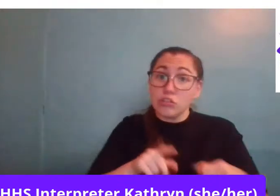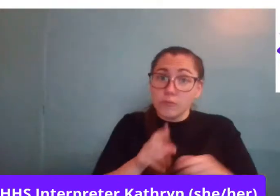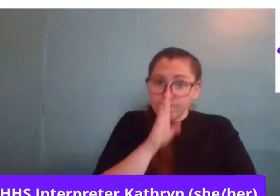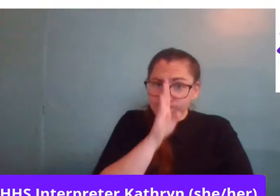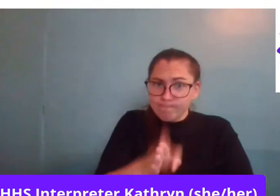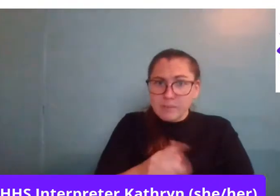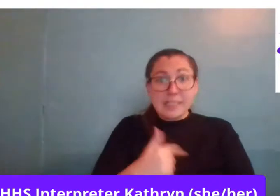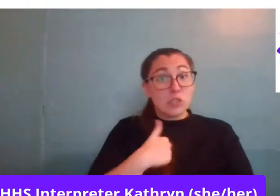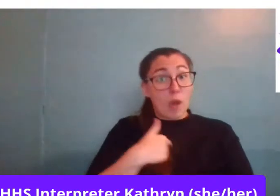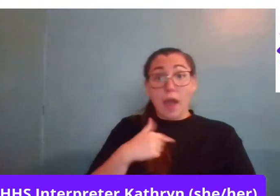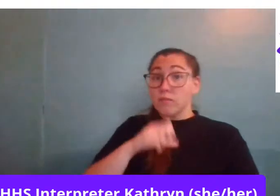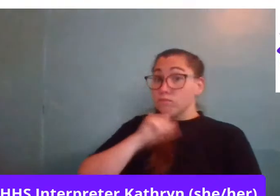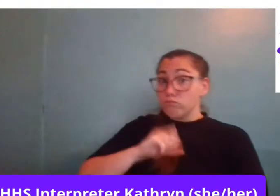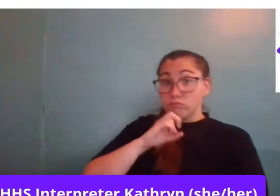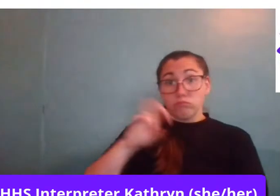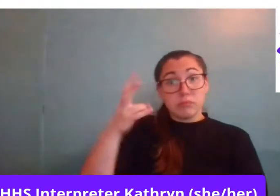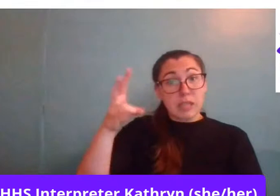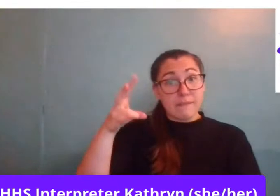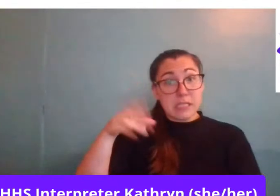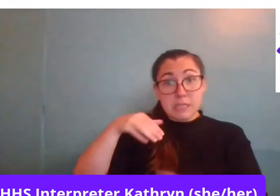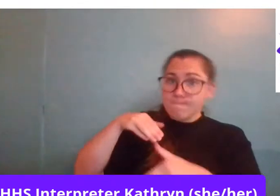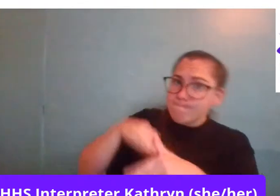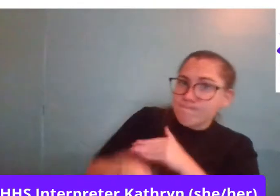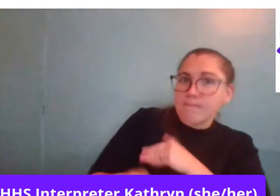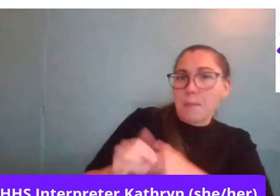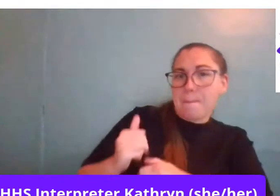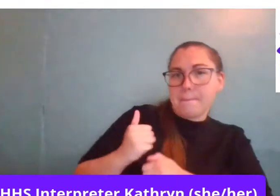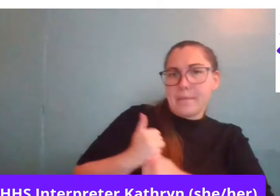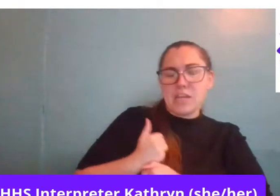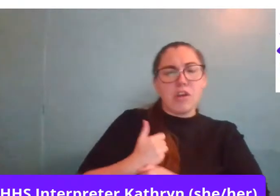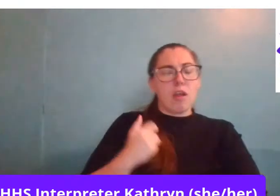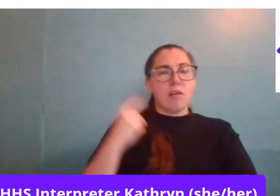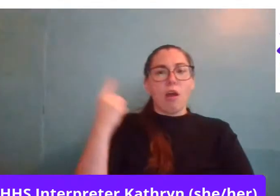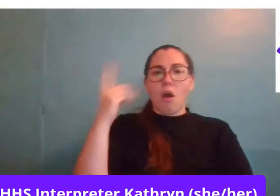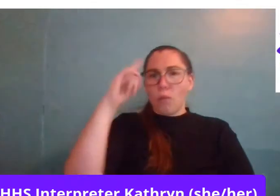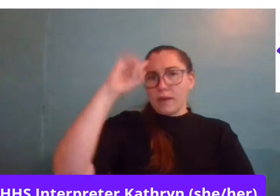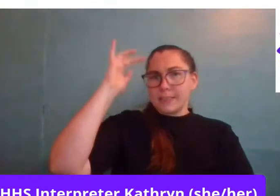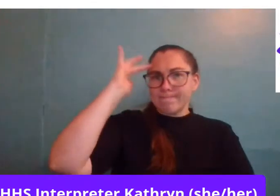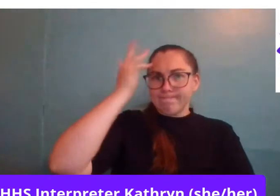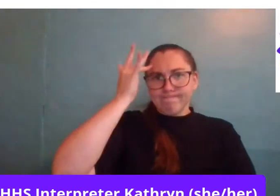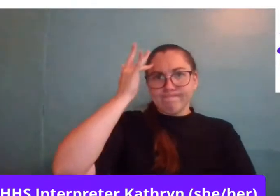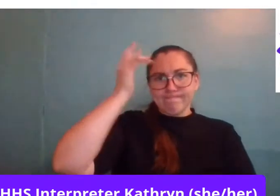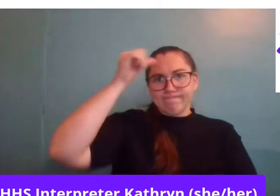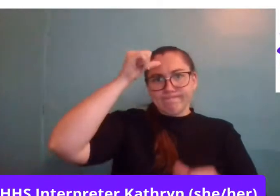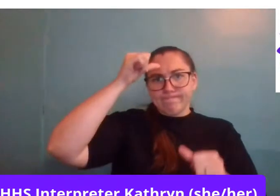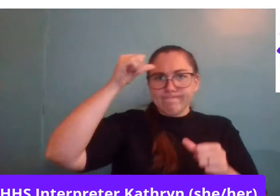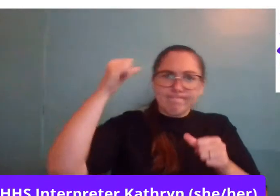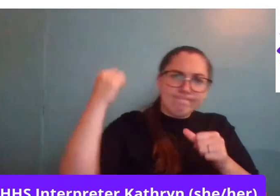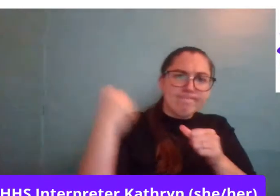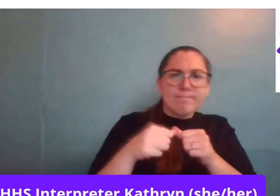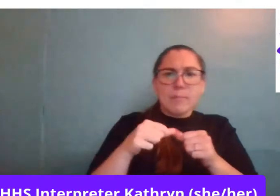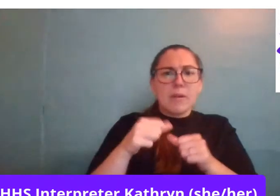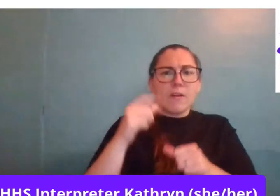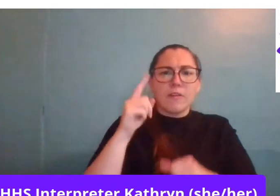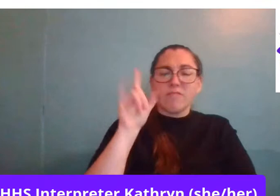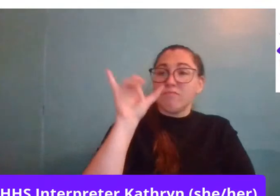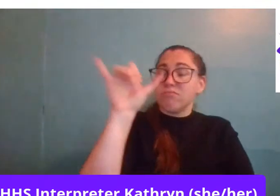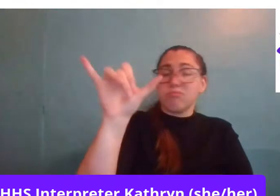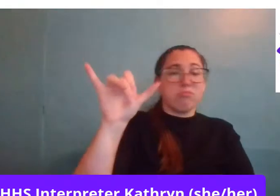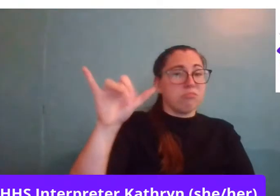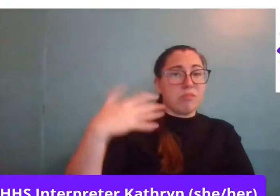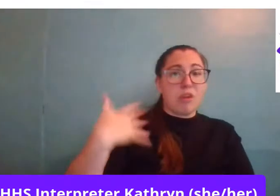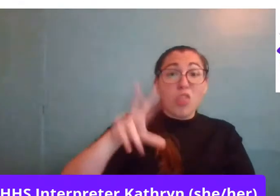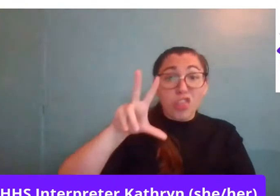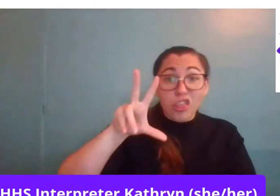years old, going into the military, there are just some things that have always stuck with me over these 30 some years now. But